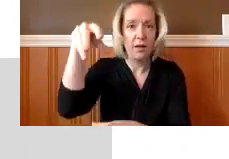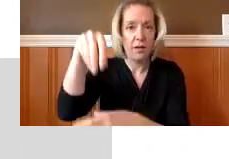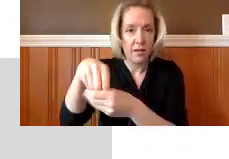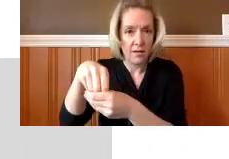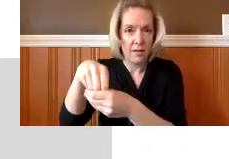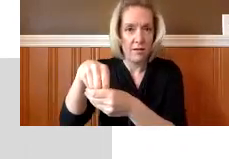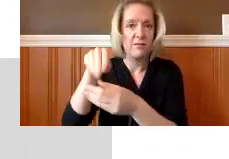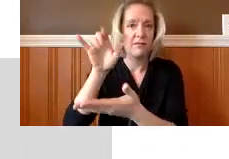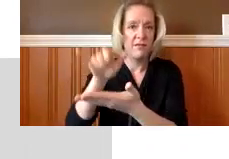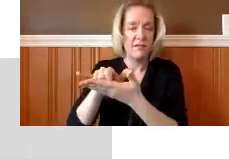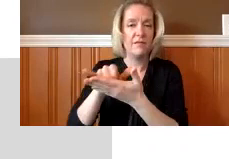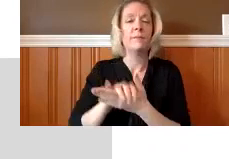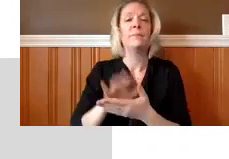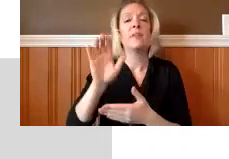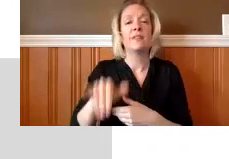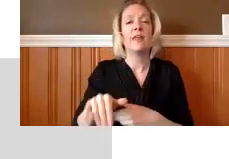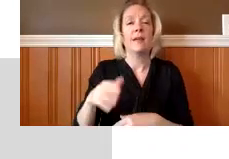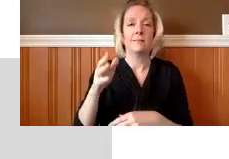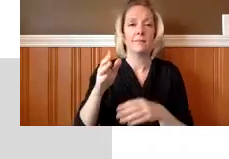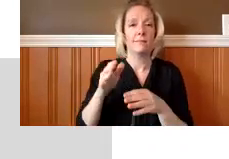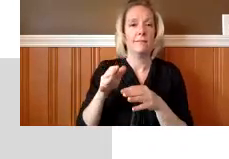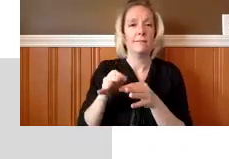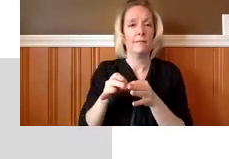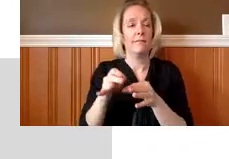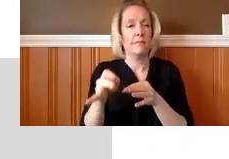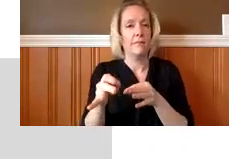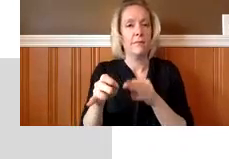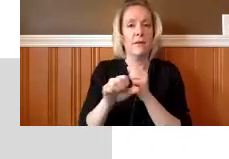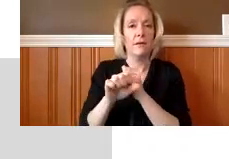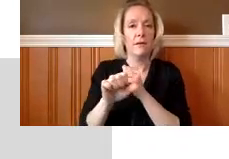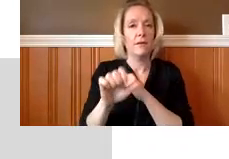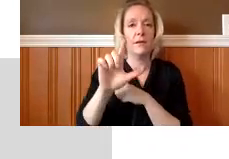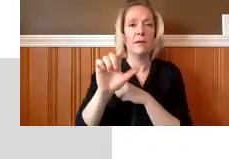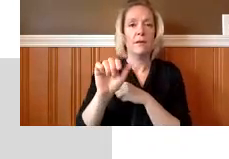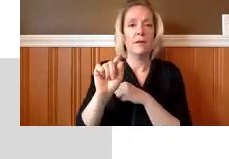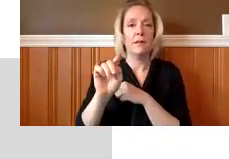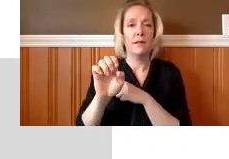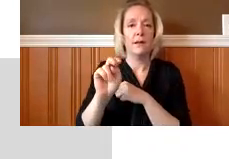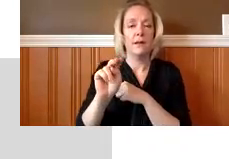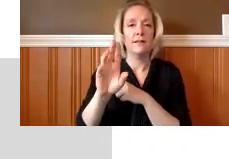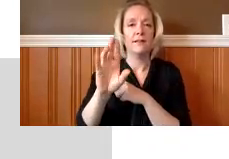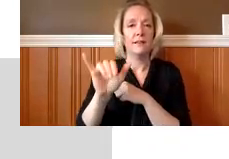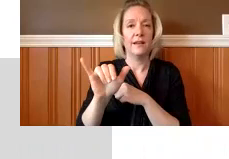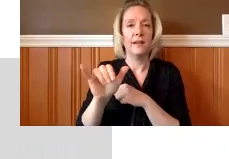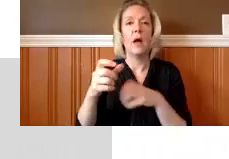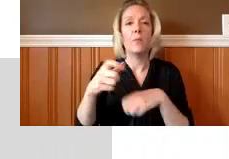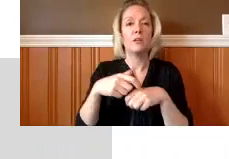again. And so that's latency right there. The time it takes from when he looks at it until the time that he can look,